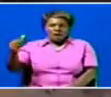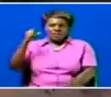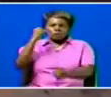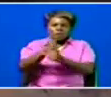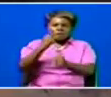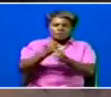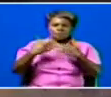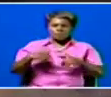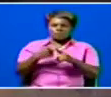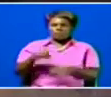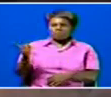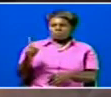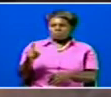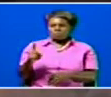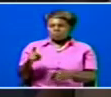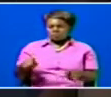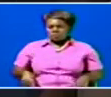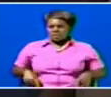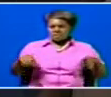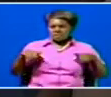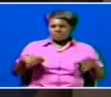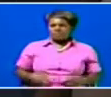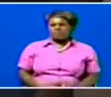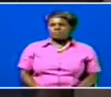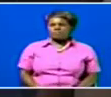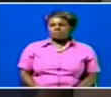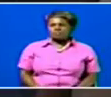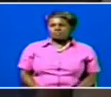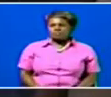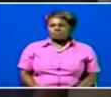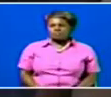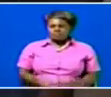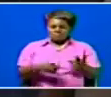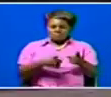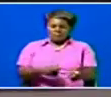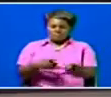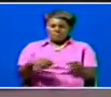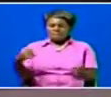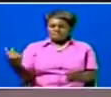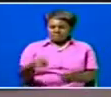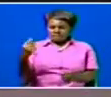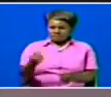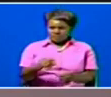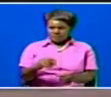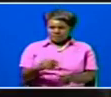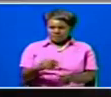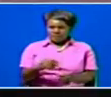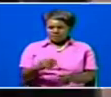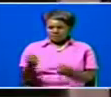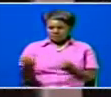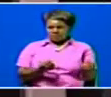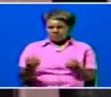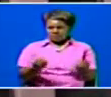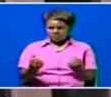employees from Nairobi are taking refuge. The accused were roughed up while the vehicle they were using, a